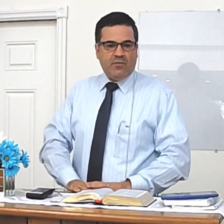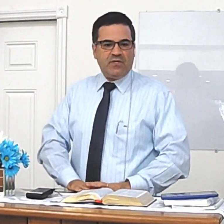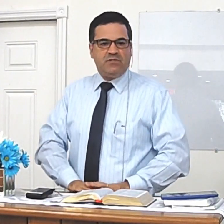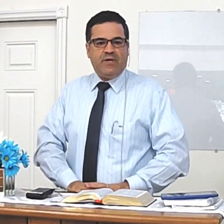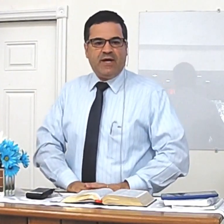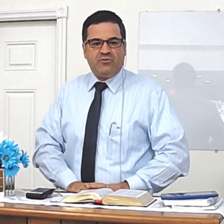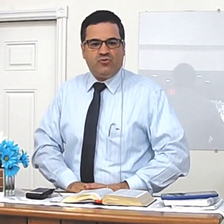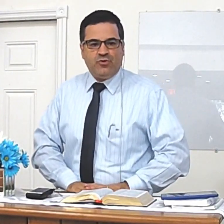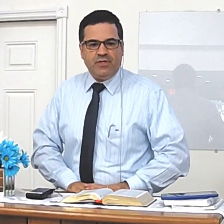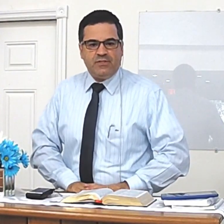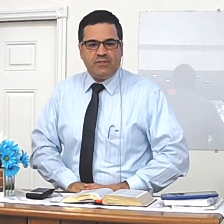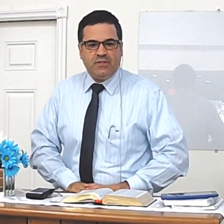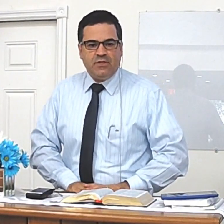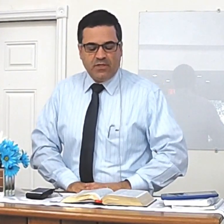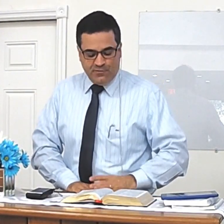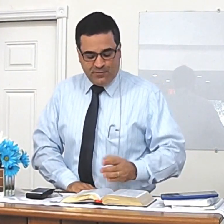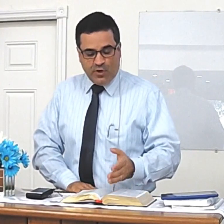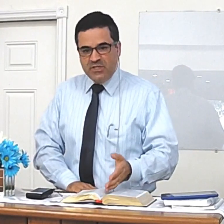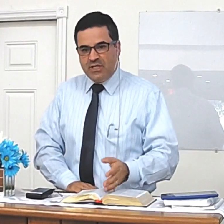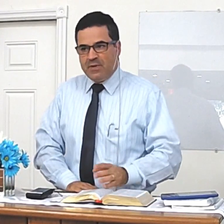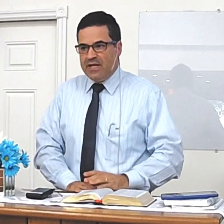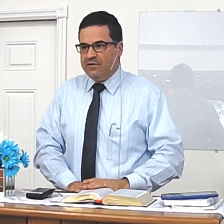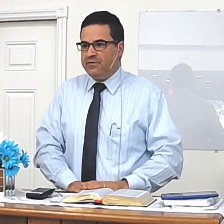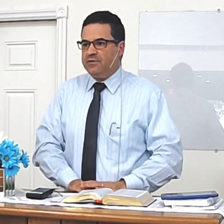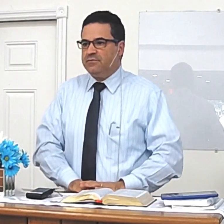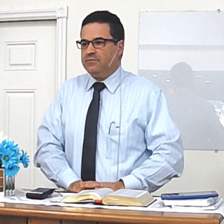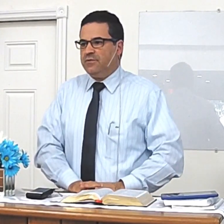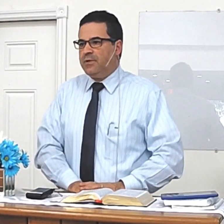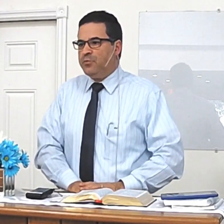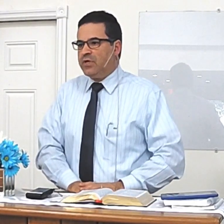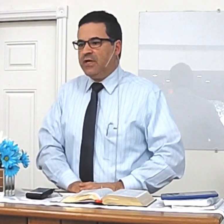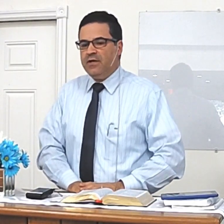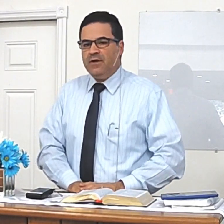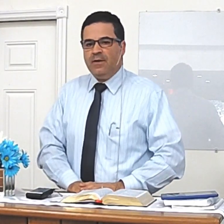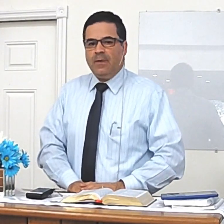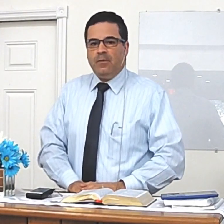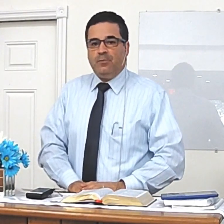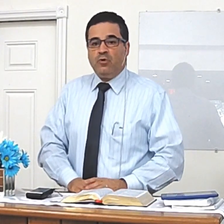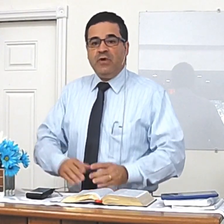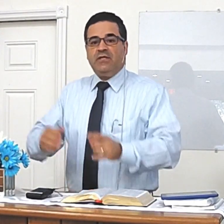if you want to be rich, it's a preaching that is speaking.